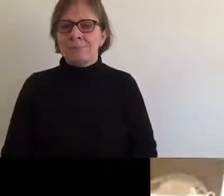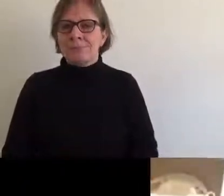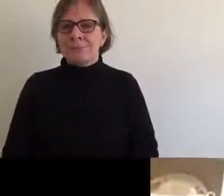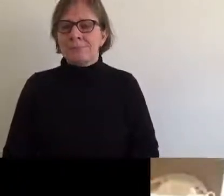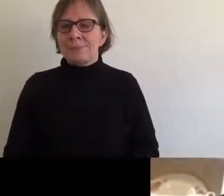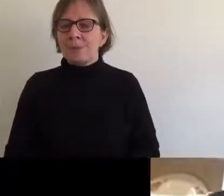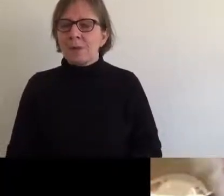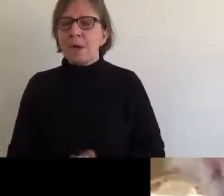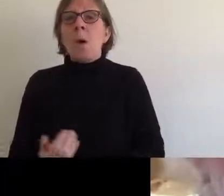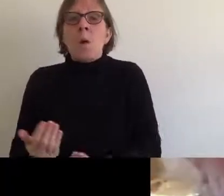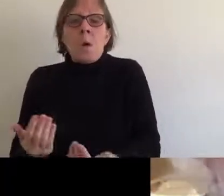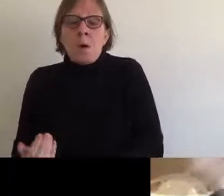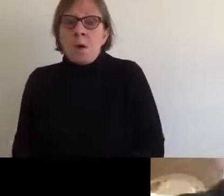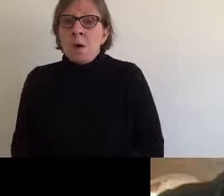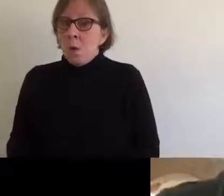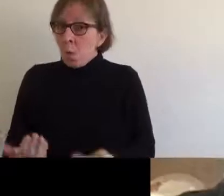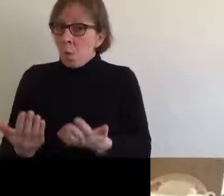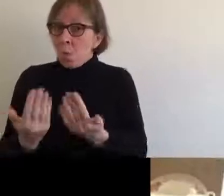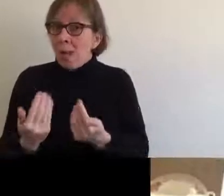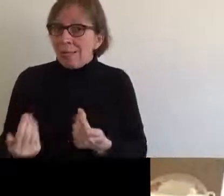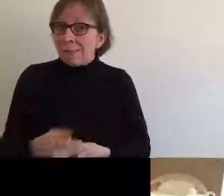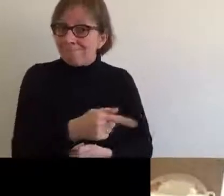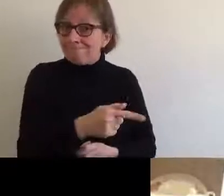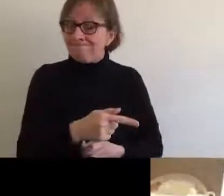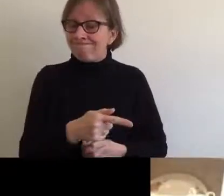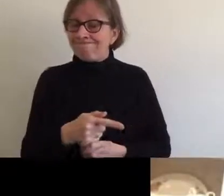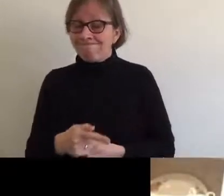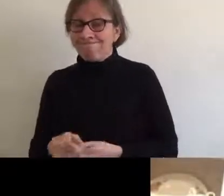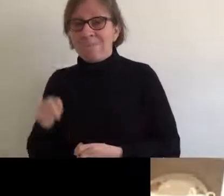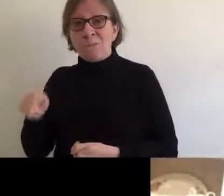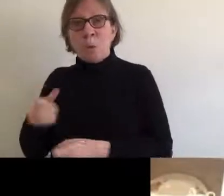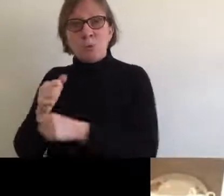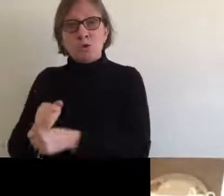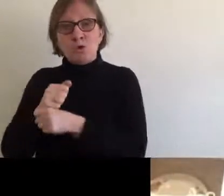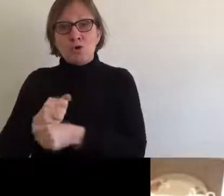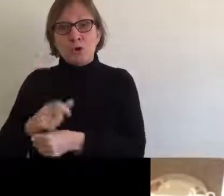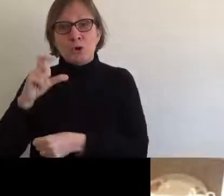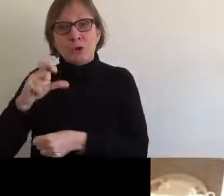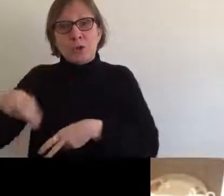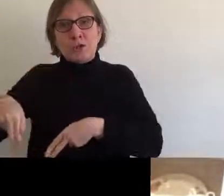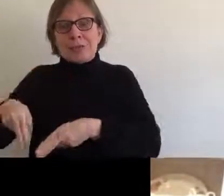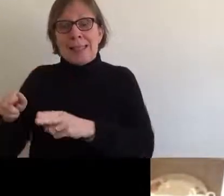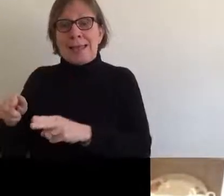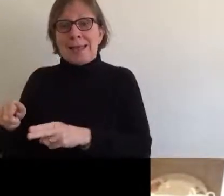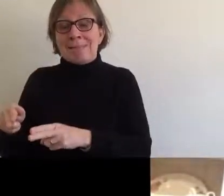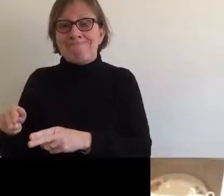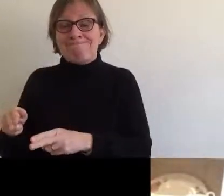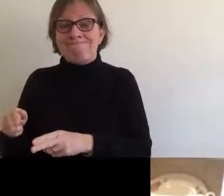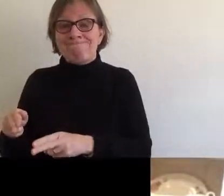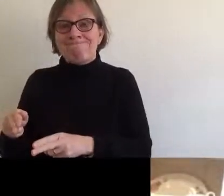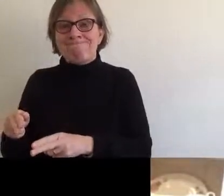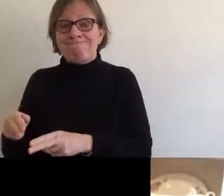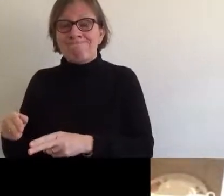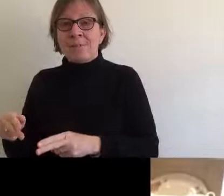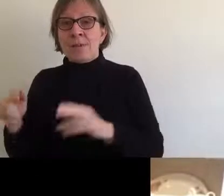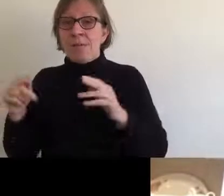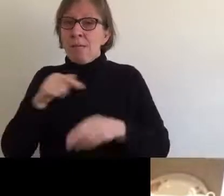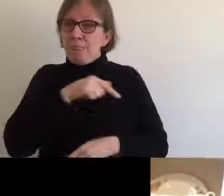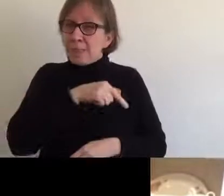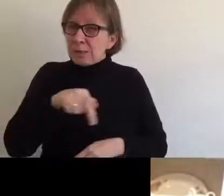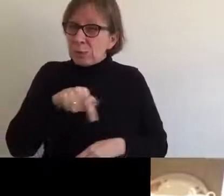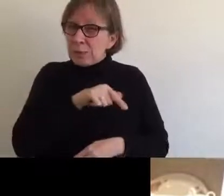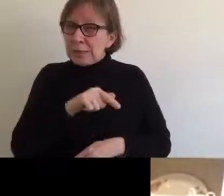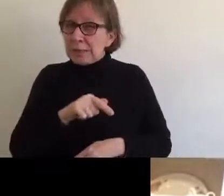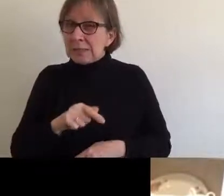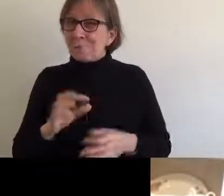Welcome everybody. We at Carter's Lane are delighted to be able to host this week's service of prayer